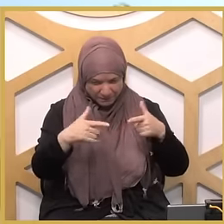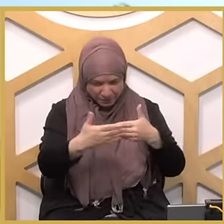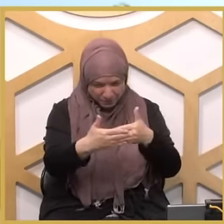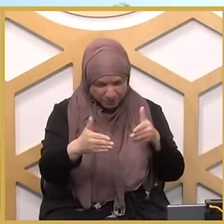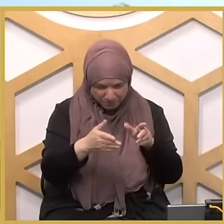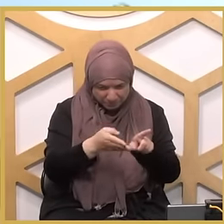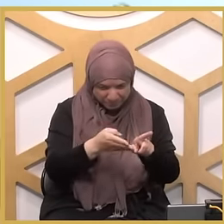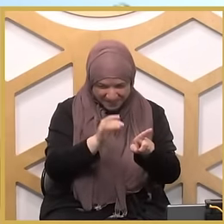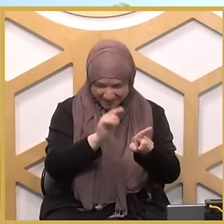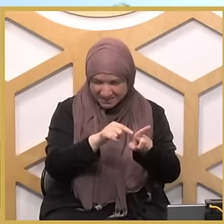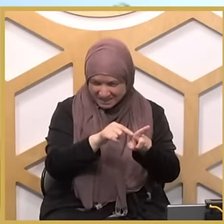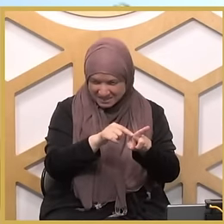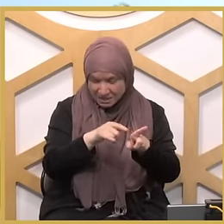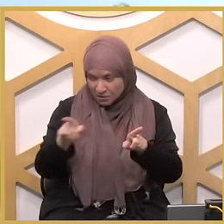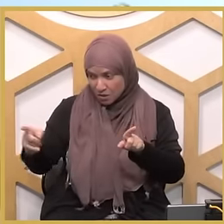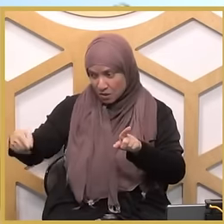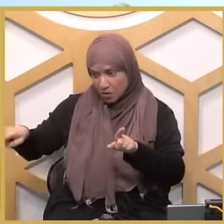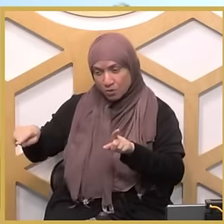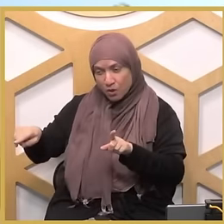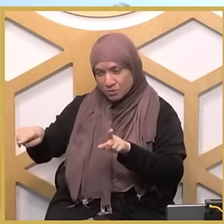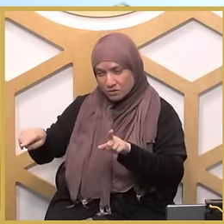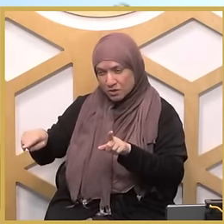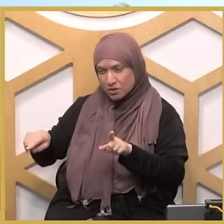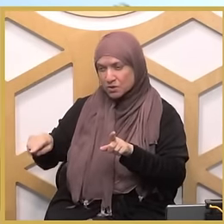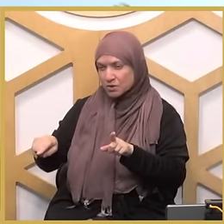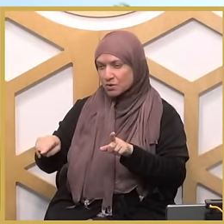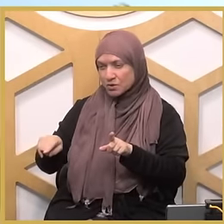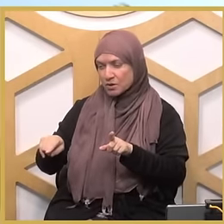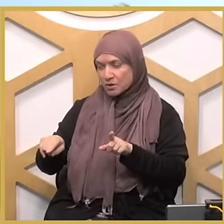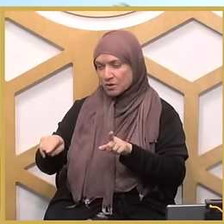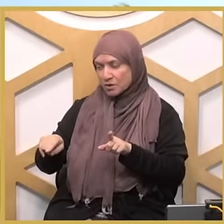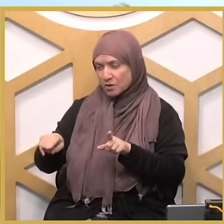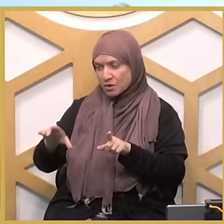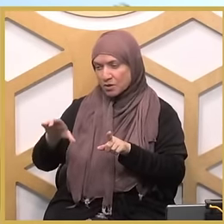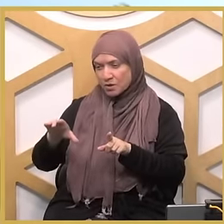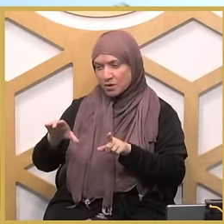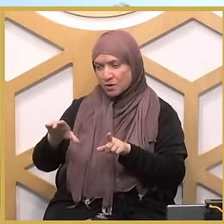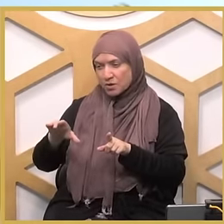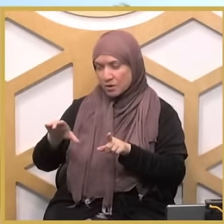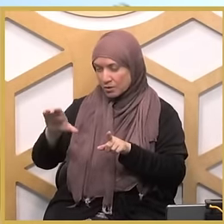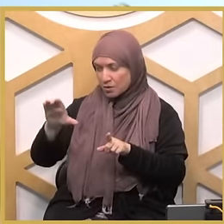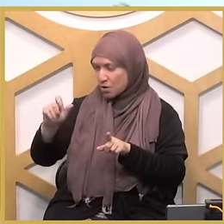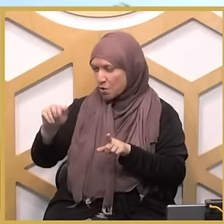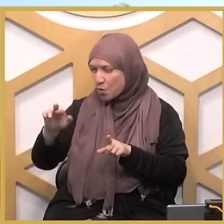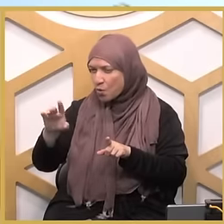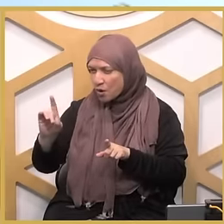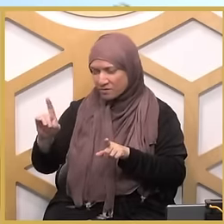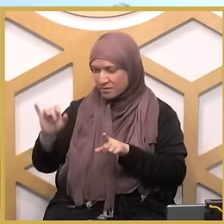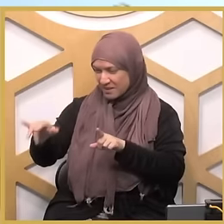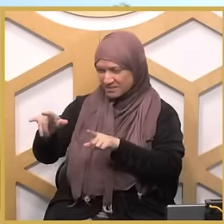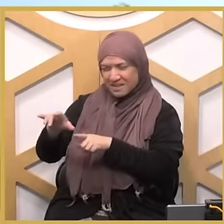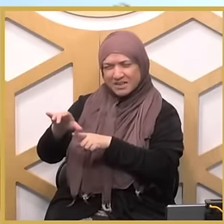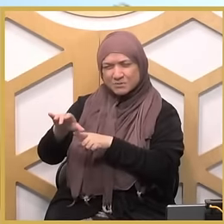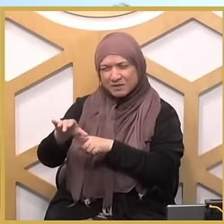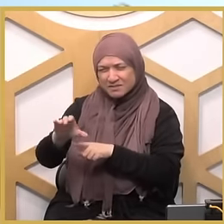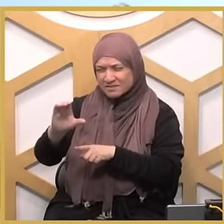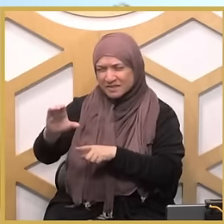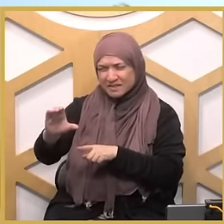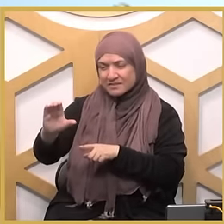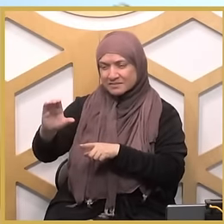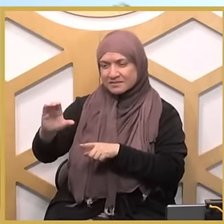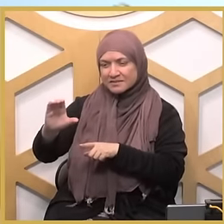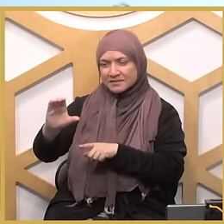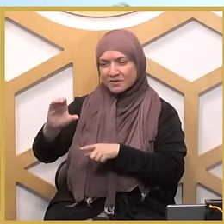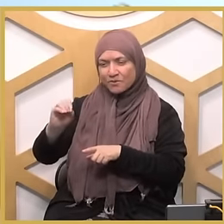analogy, but take it a step further, okay? There's an owner of the house, clearly, and that owner is Allah subhanahu wa